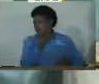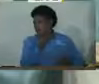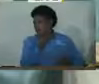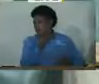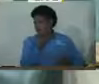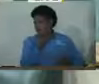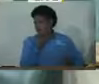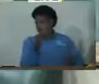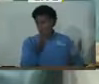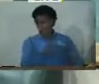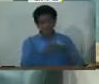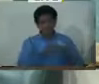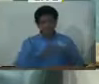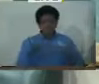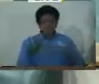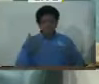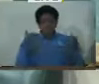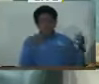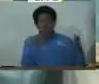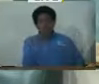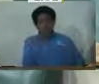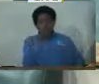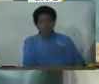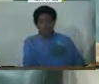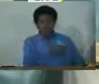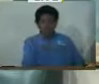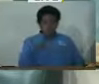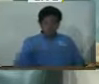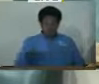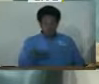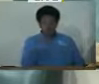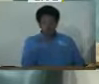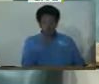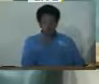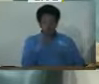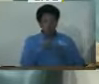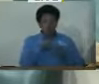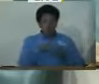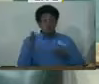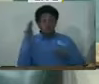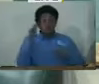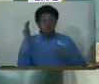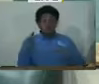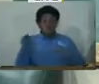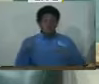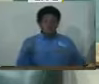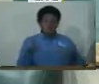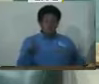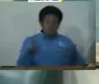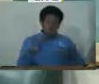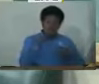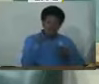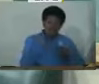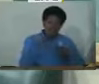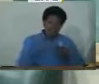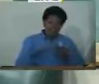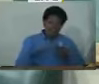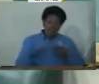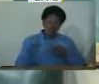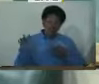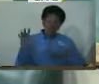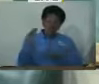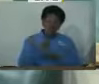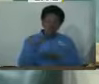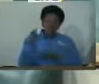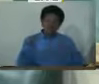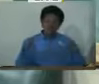against violence. We who sit in this honorable house, elected and appointed